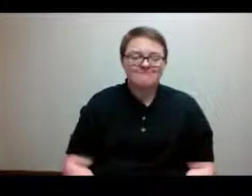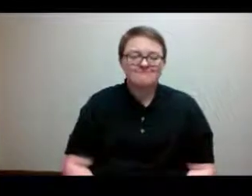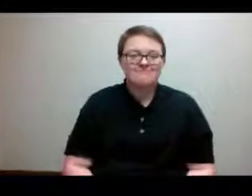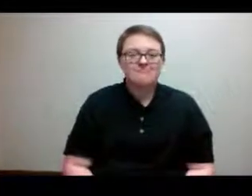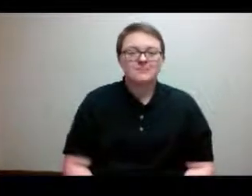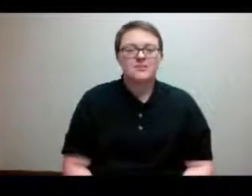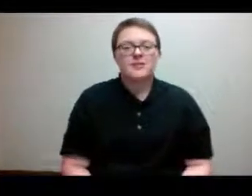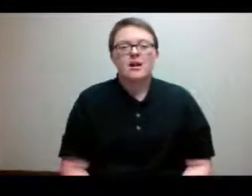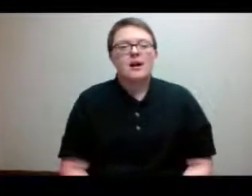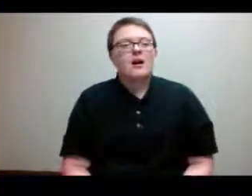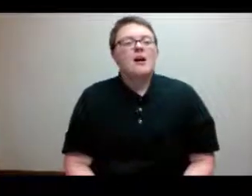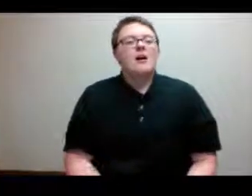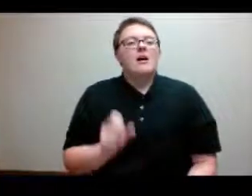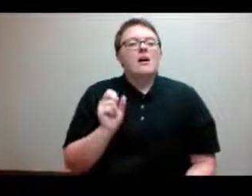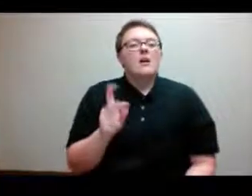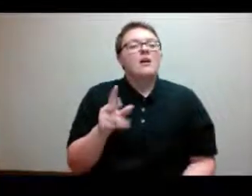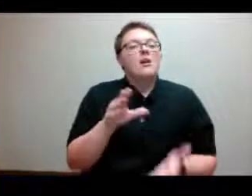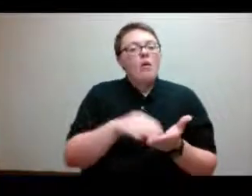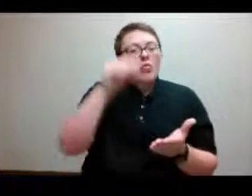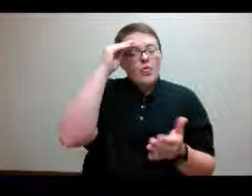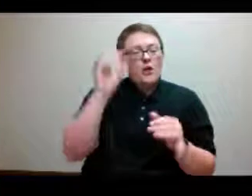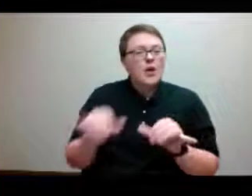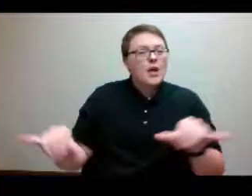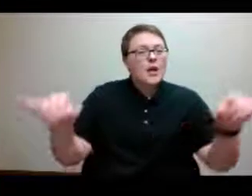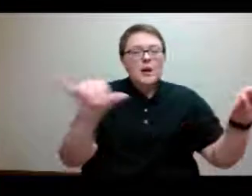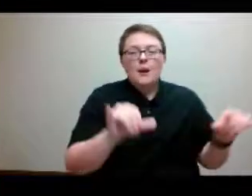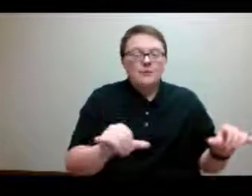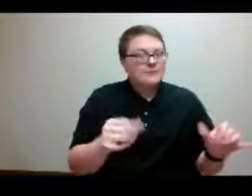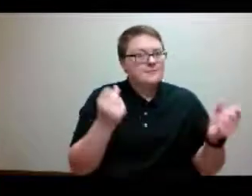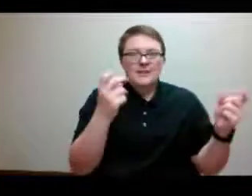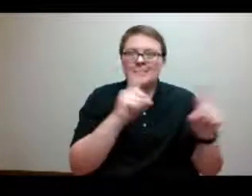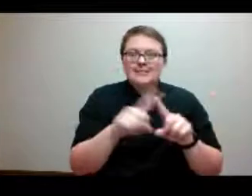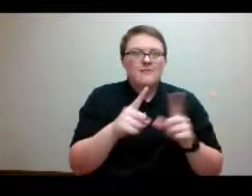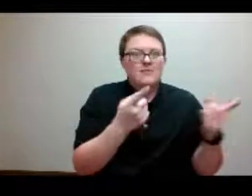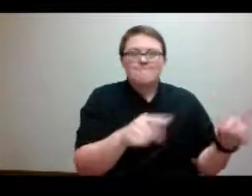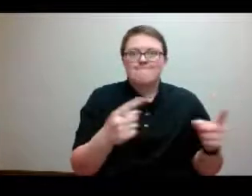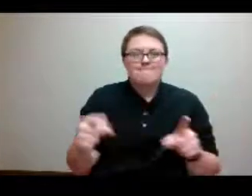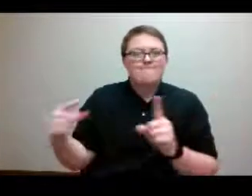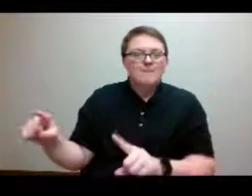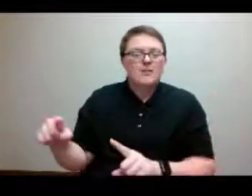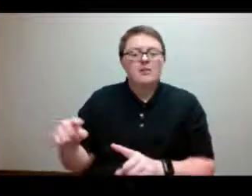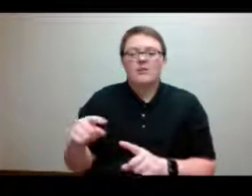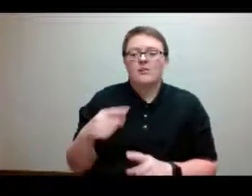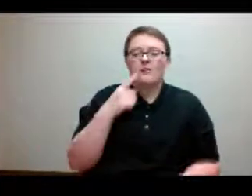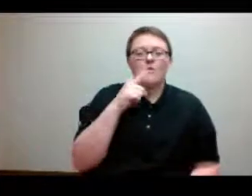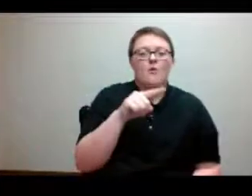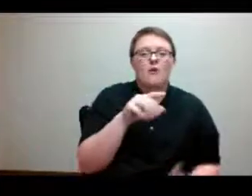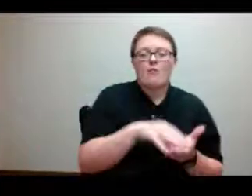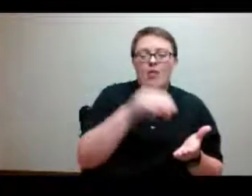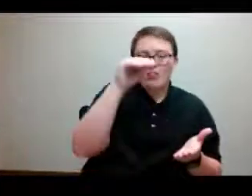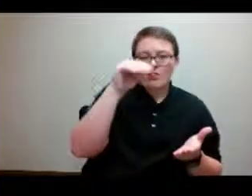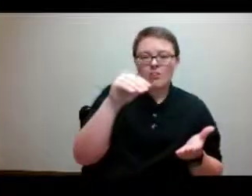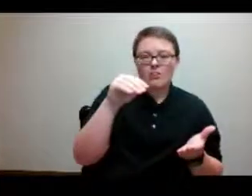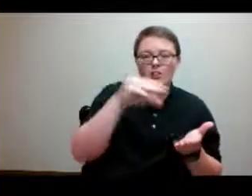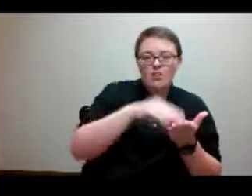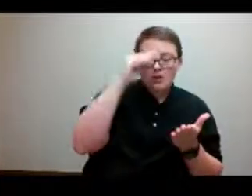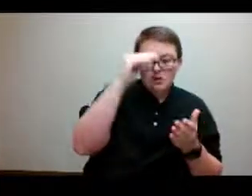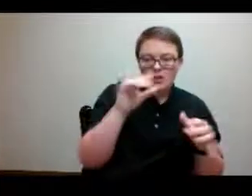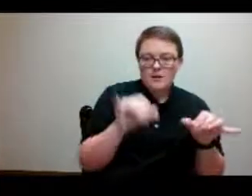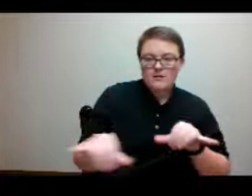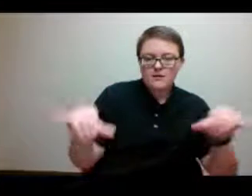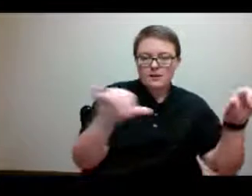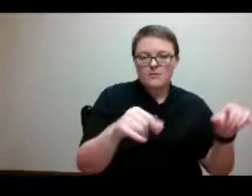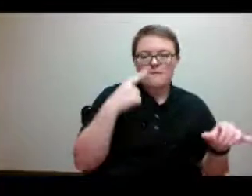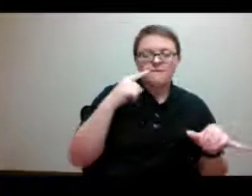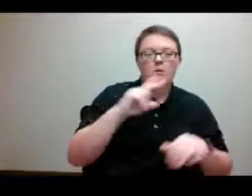All right, Learning Commons, all kinds of good stuff happening in Learning Commons, between the Learning Commons principal as well as the